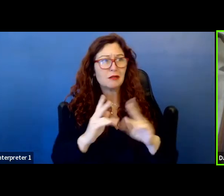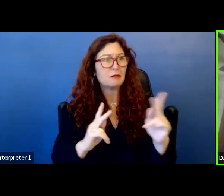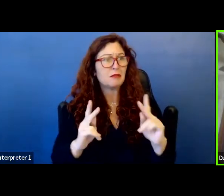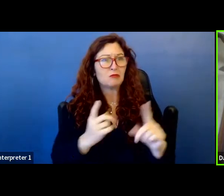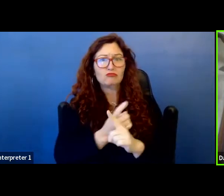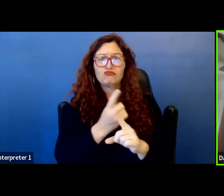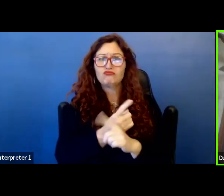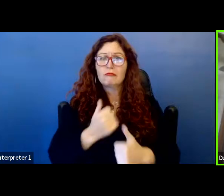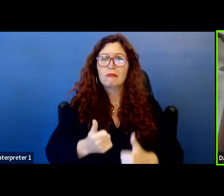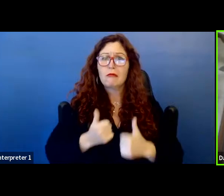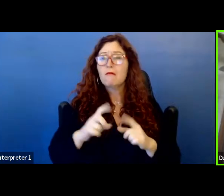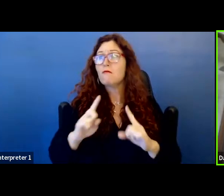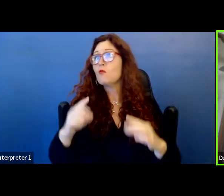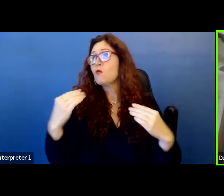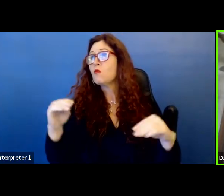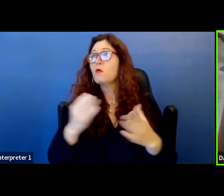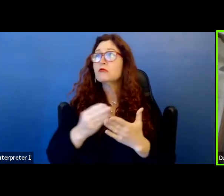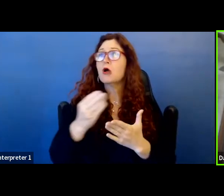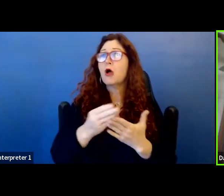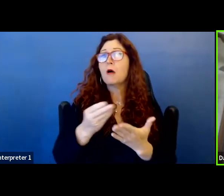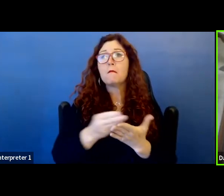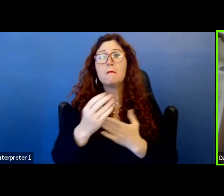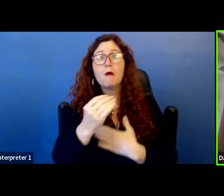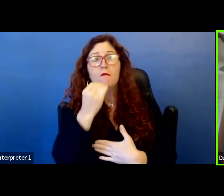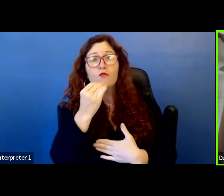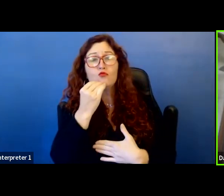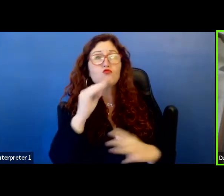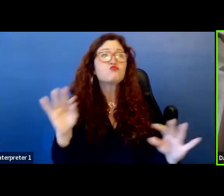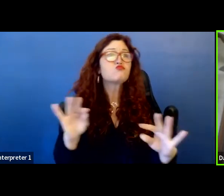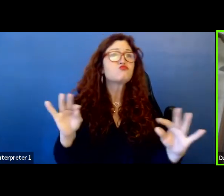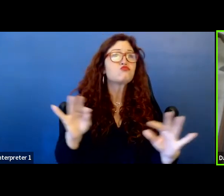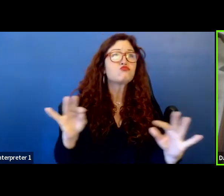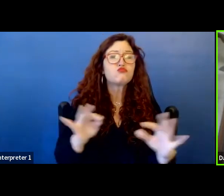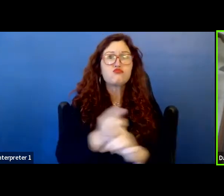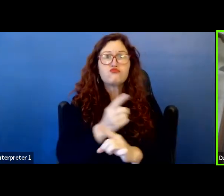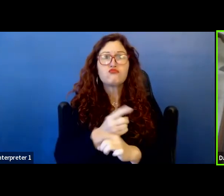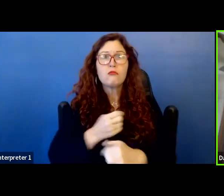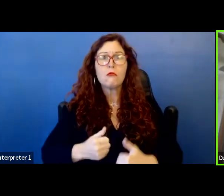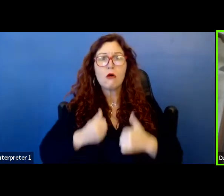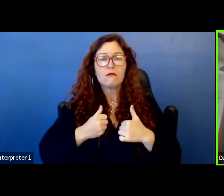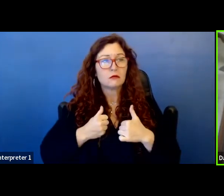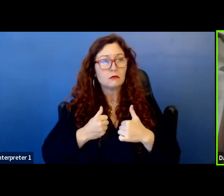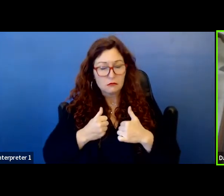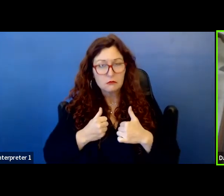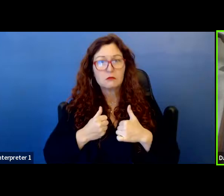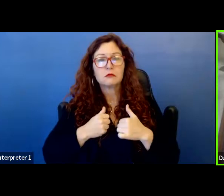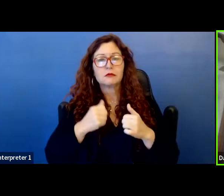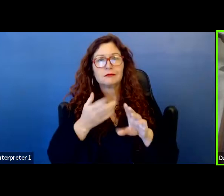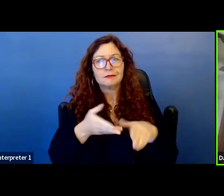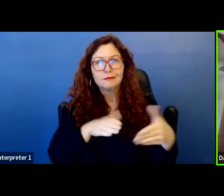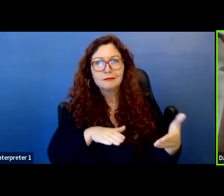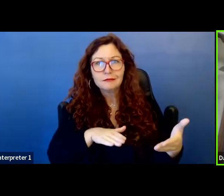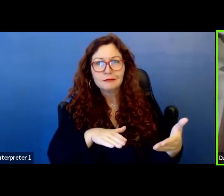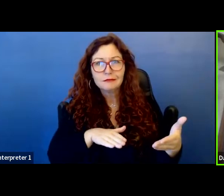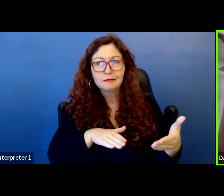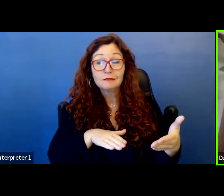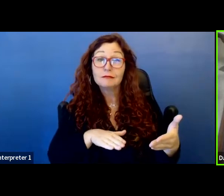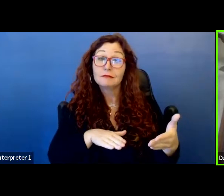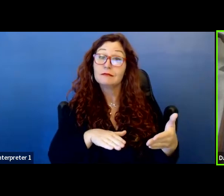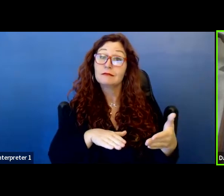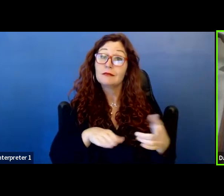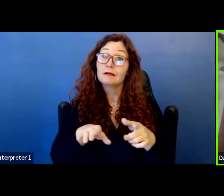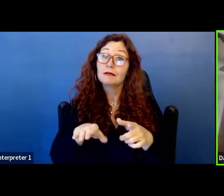relevant um it's relevant for us in texas because it is unsettlingly similar to the 2019 mass shooting in el